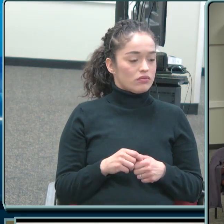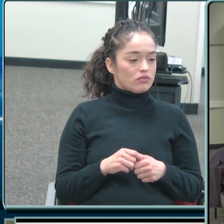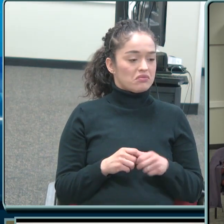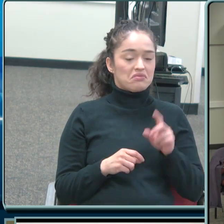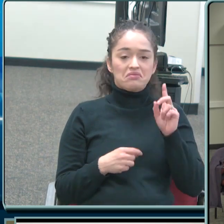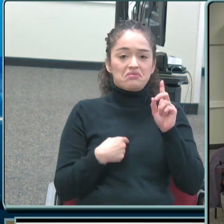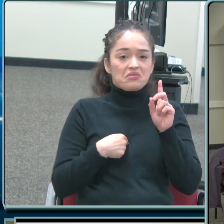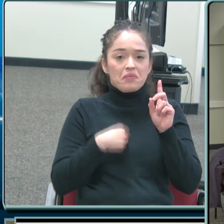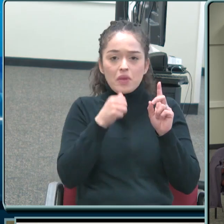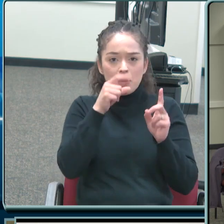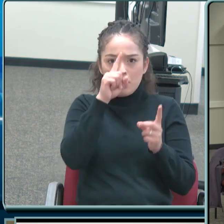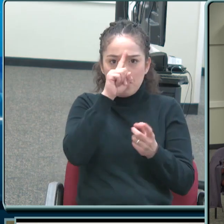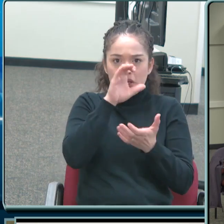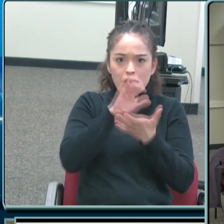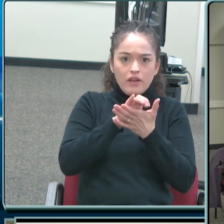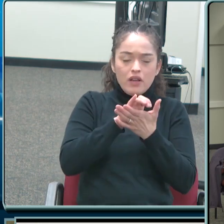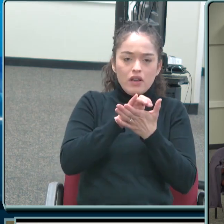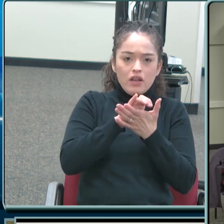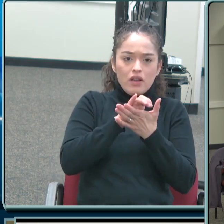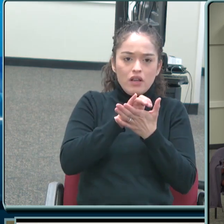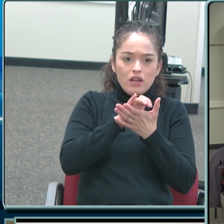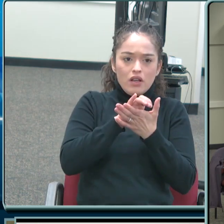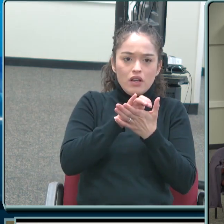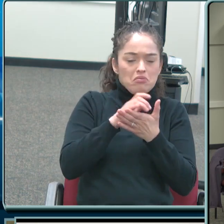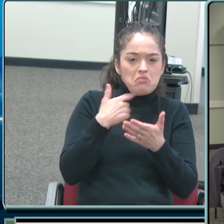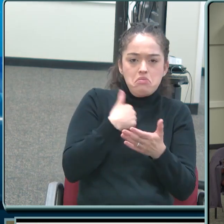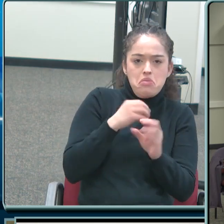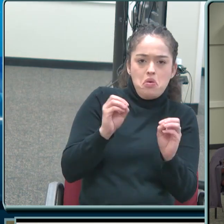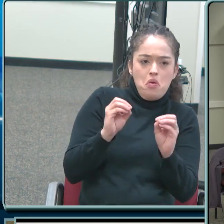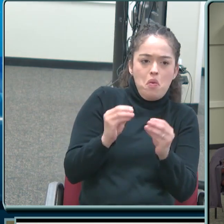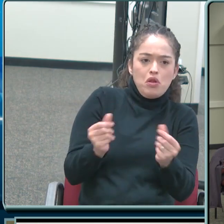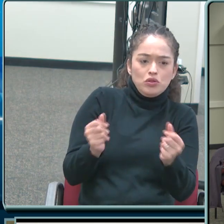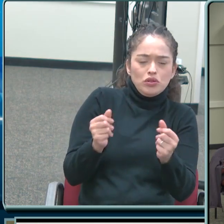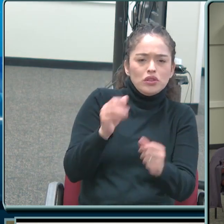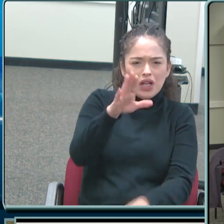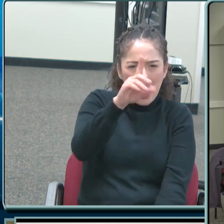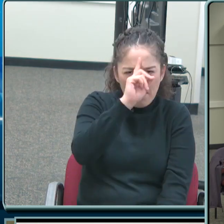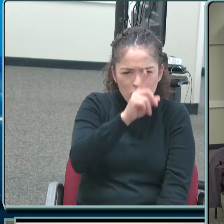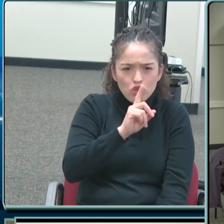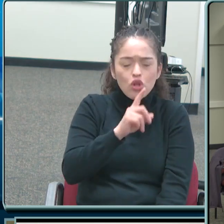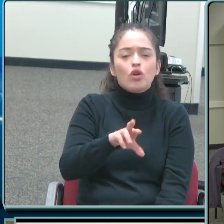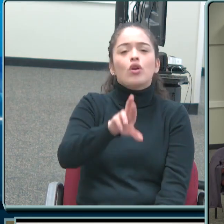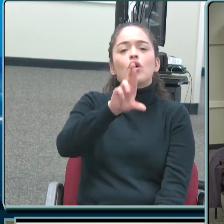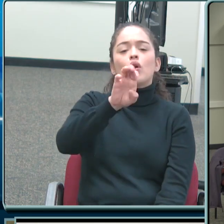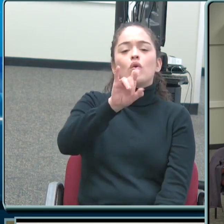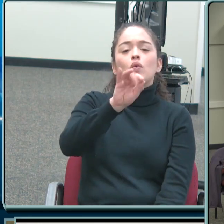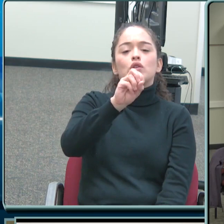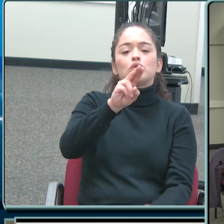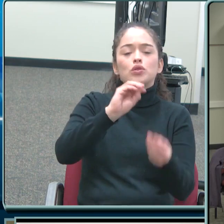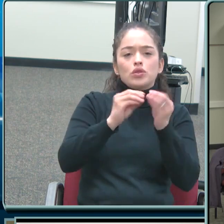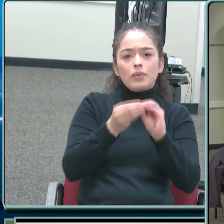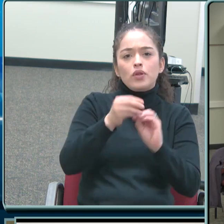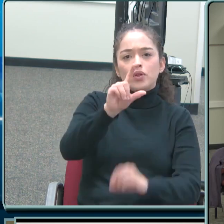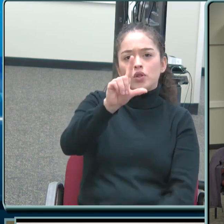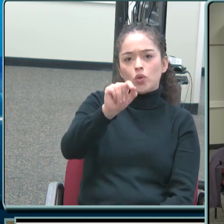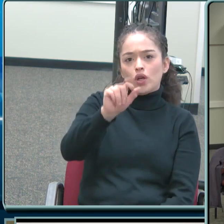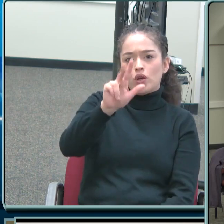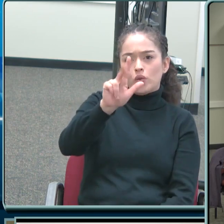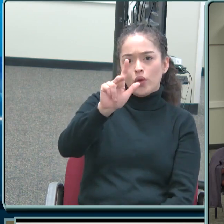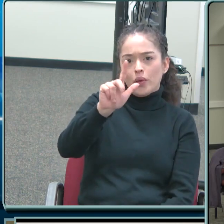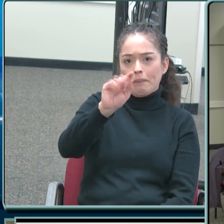I don't believe we have, what is resolution? I apologize. Absolutely. Resolution number